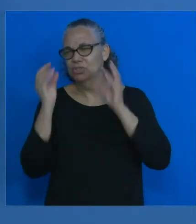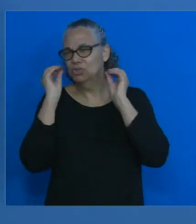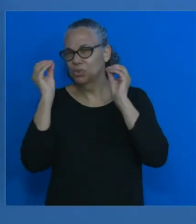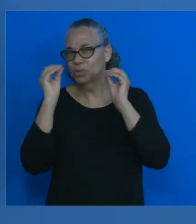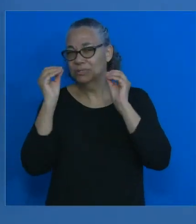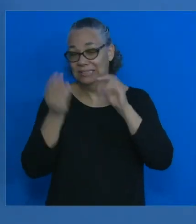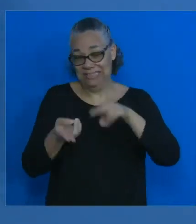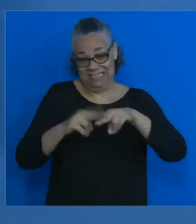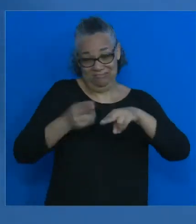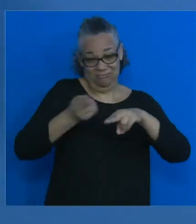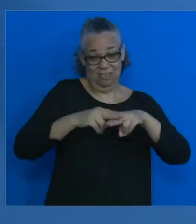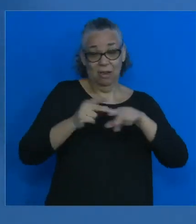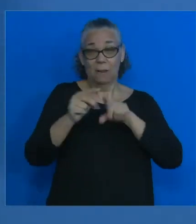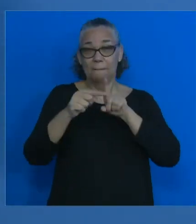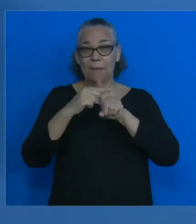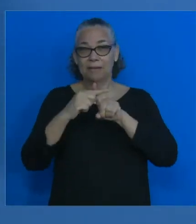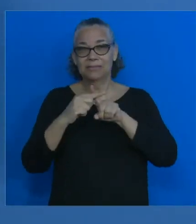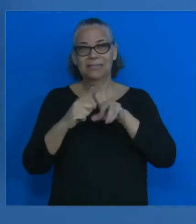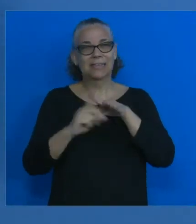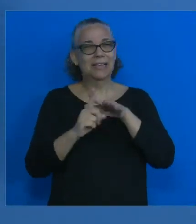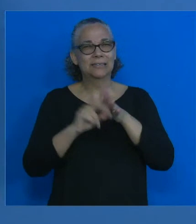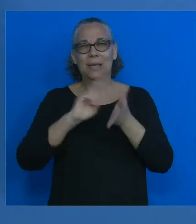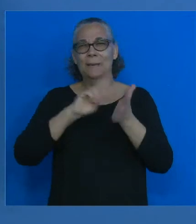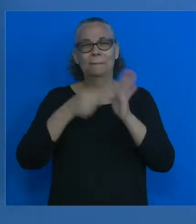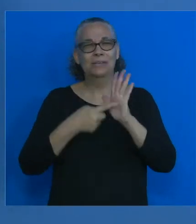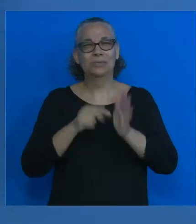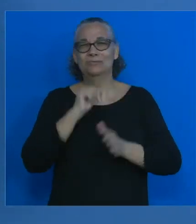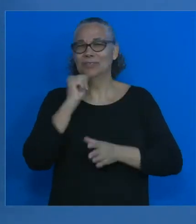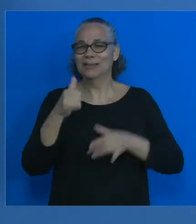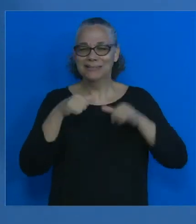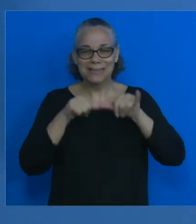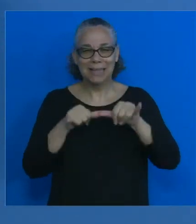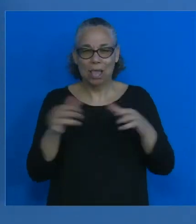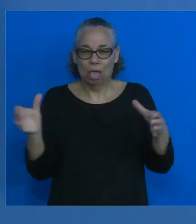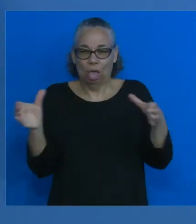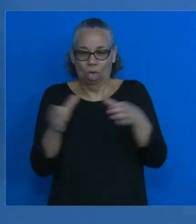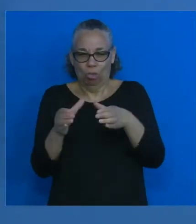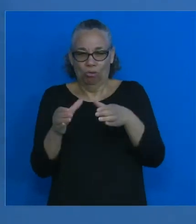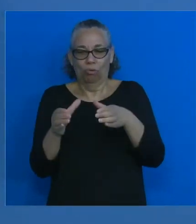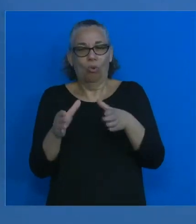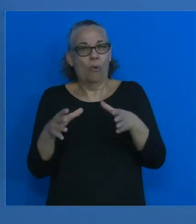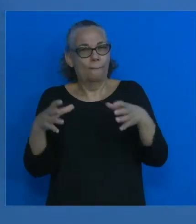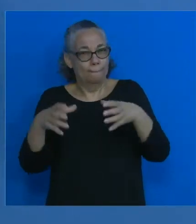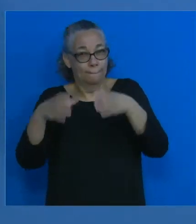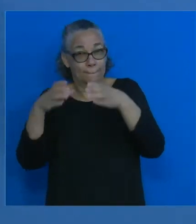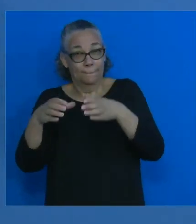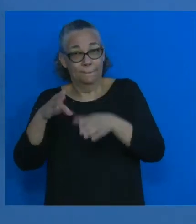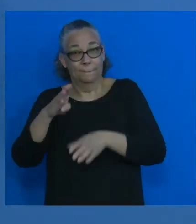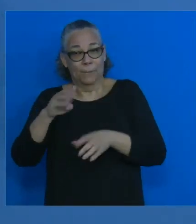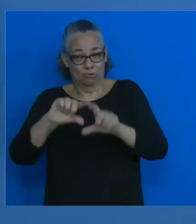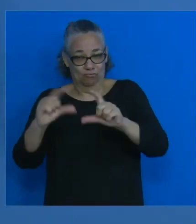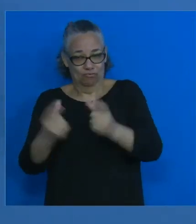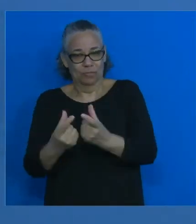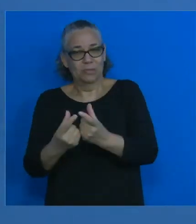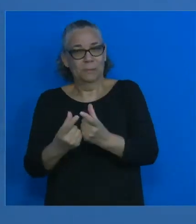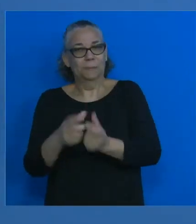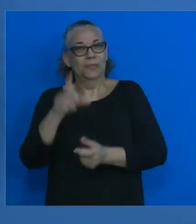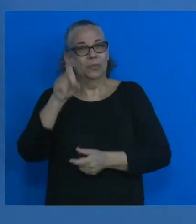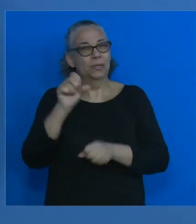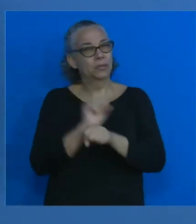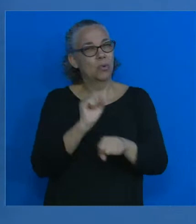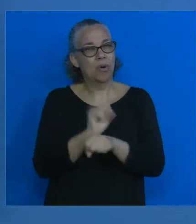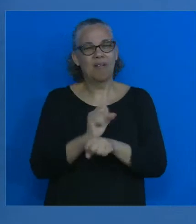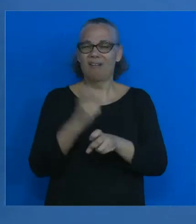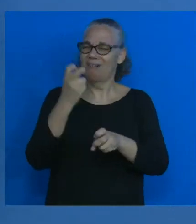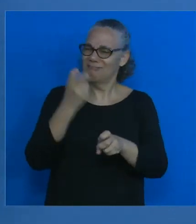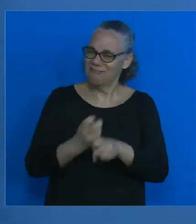cases is that we are not staying within our small defined bubbles at all times. We need to work much harder to limit our